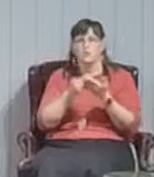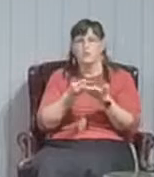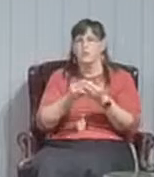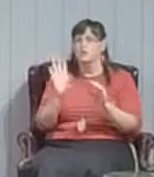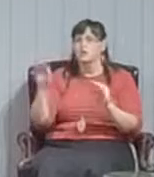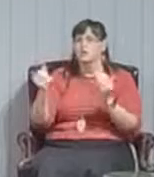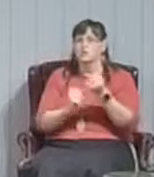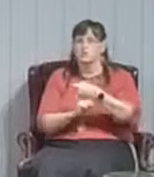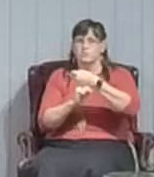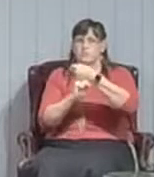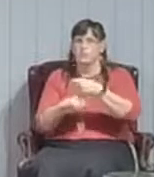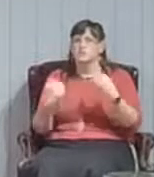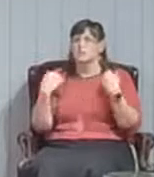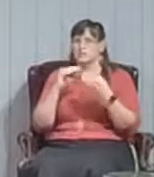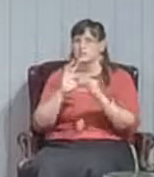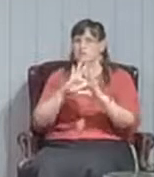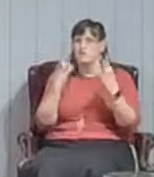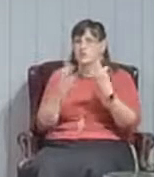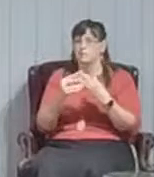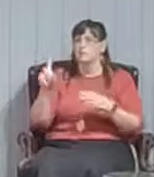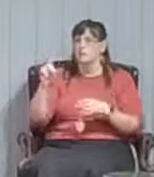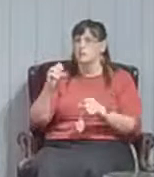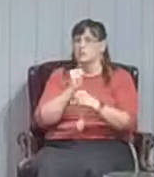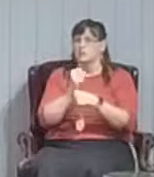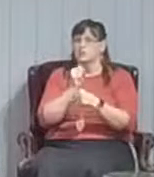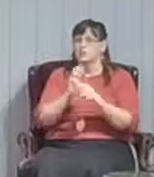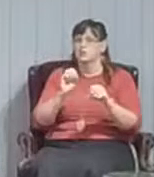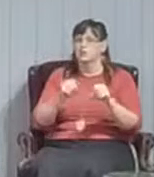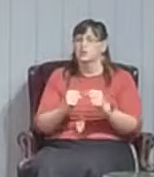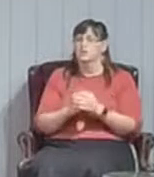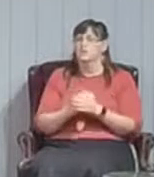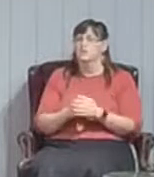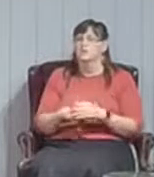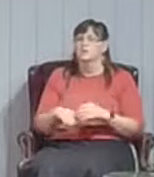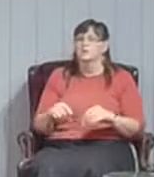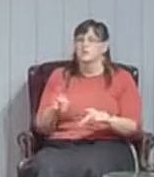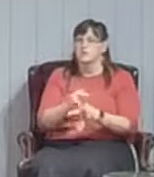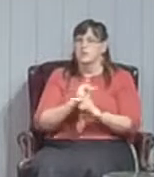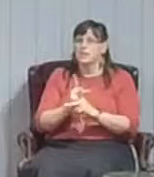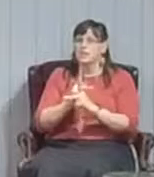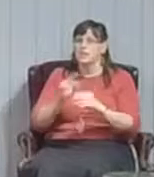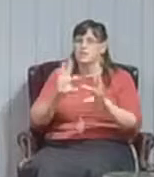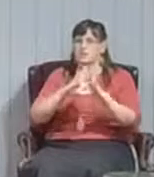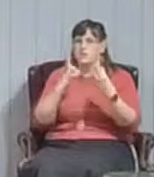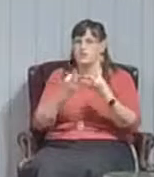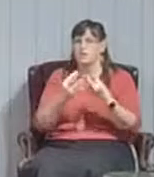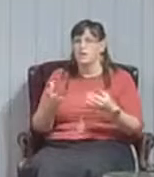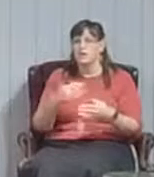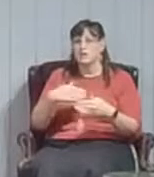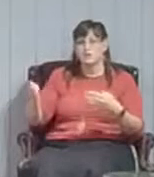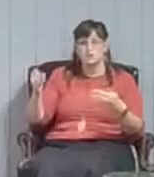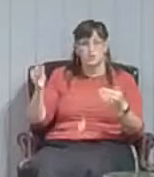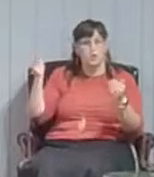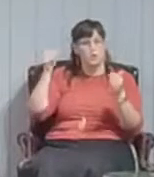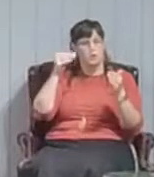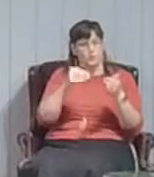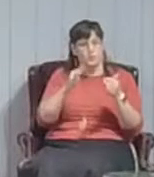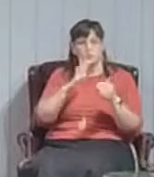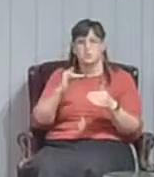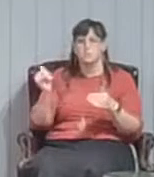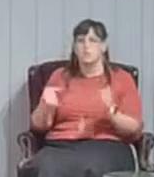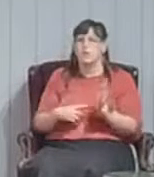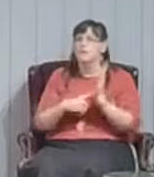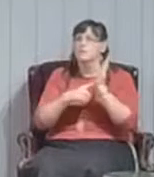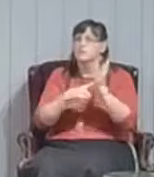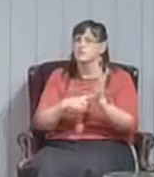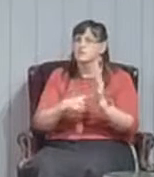and having to work a job and so forth, be able to take care of his family. And he's all of a sudden he's approached by the representative,